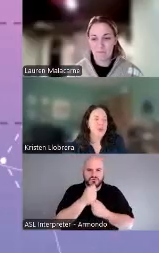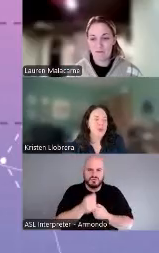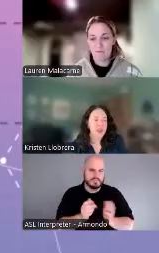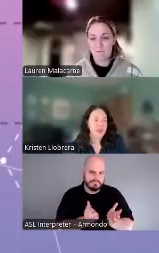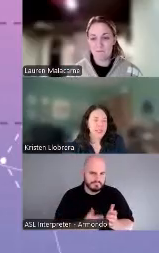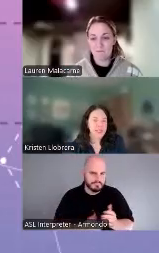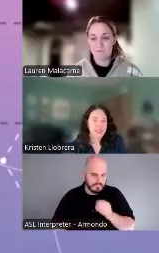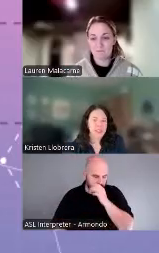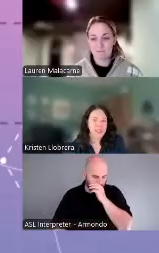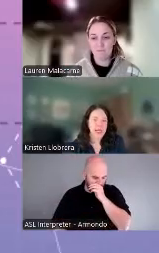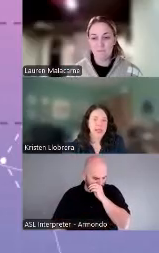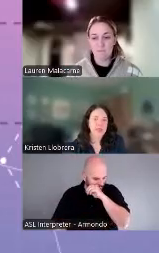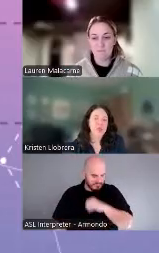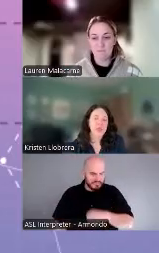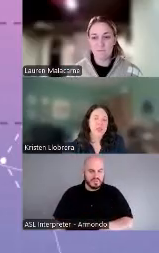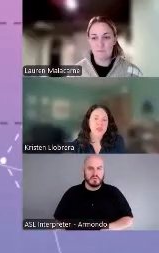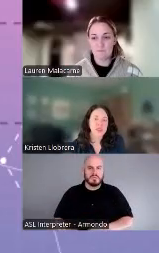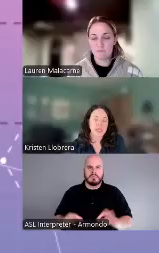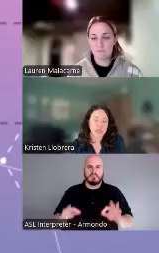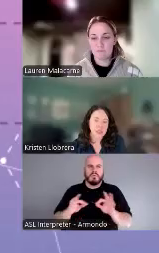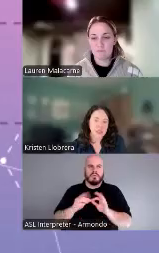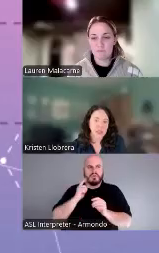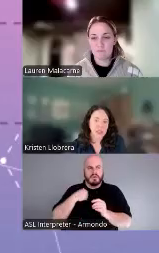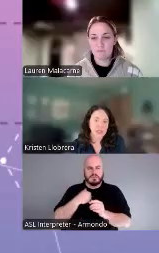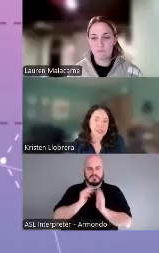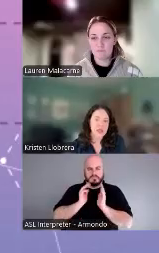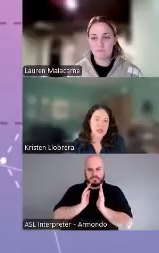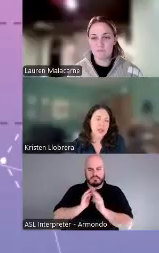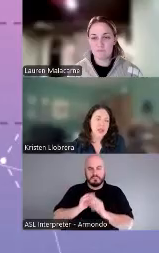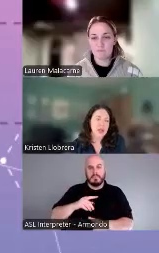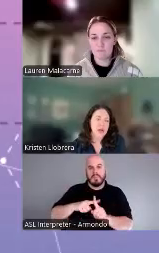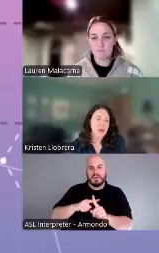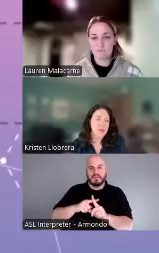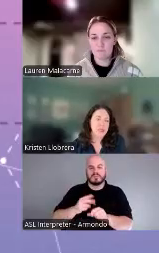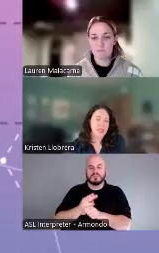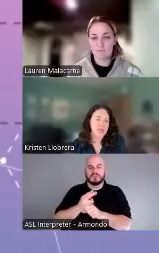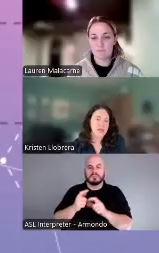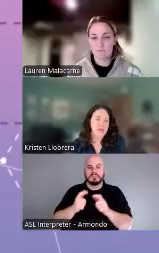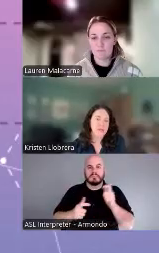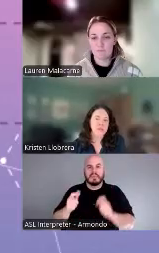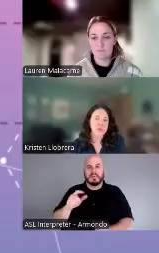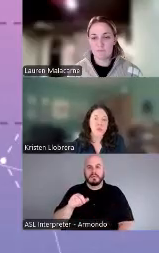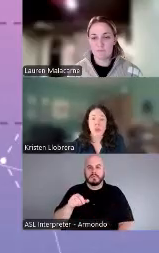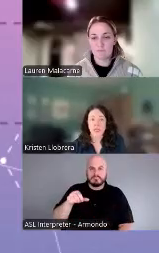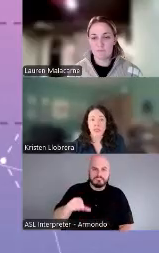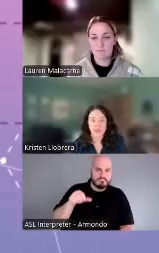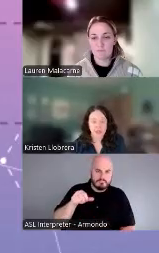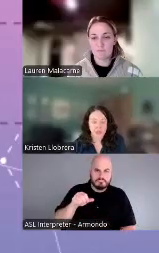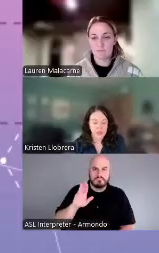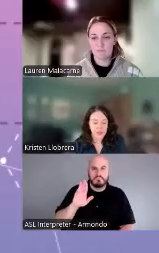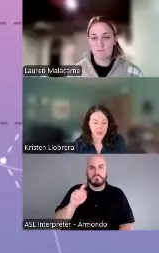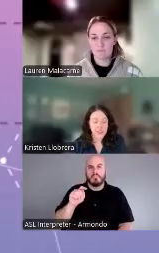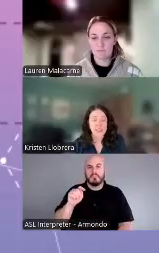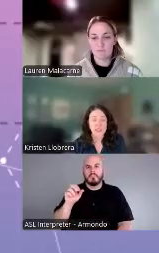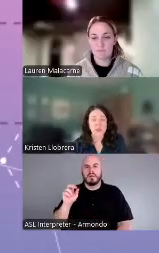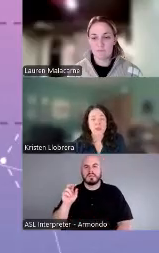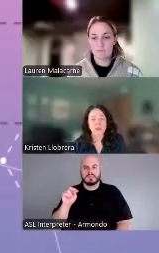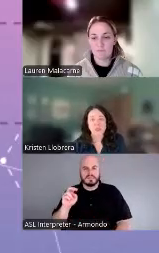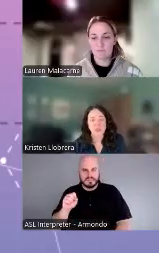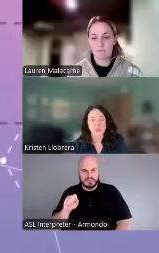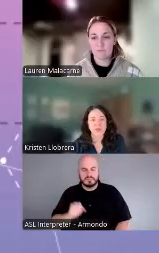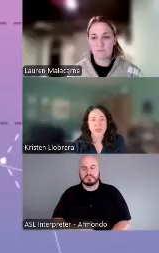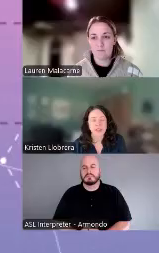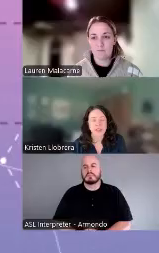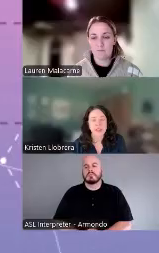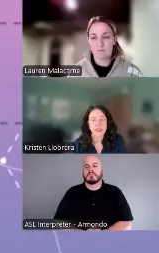we were really paying attention to that, as well as using large buttons that people can click, easily